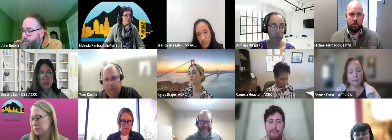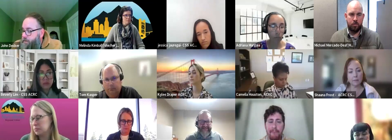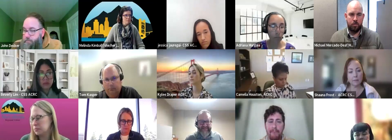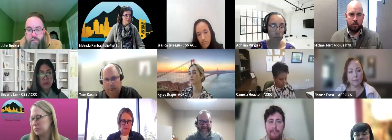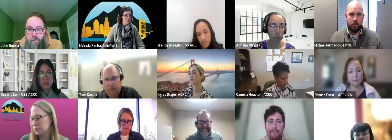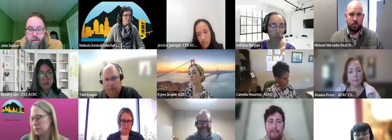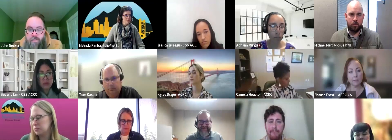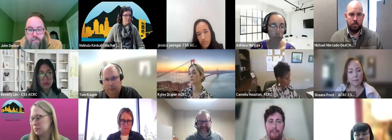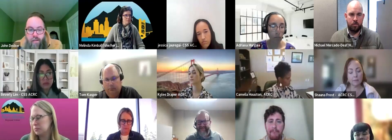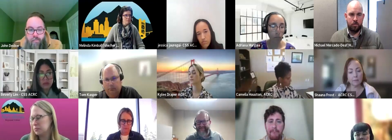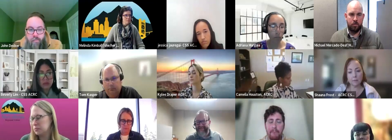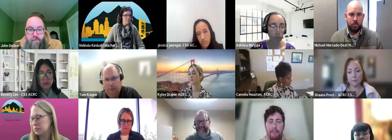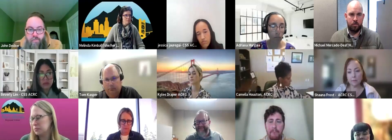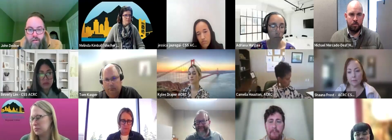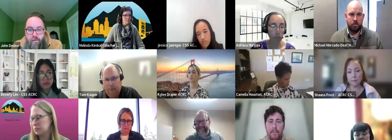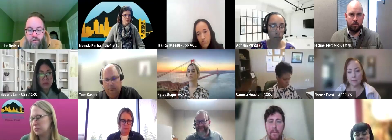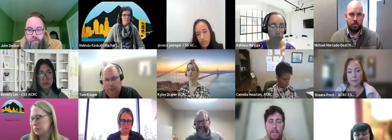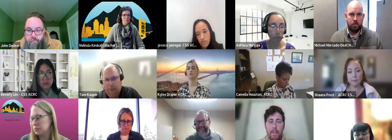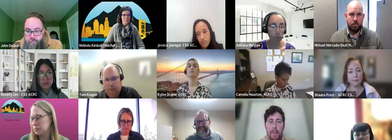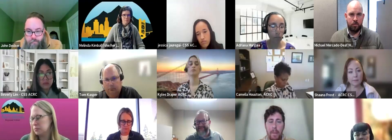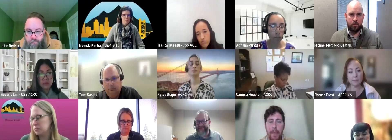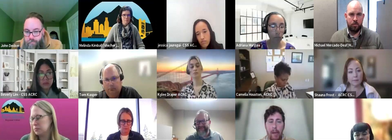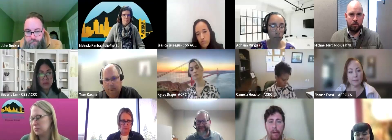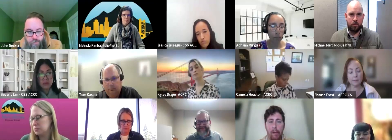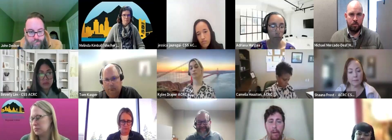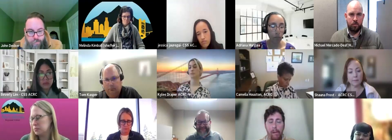Jordan, we've got something upcoming as well, don't we?